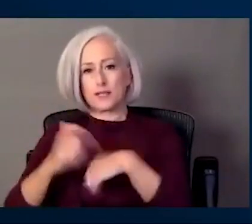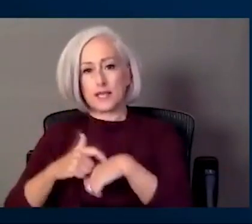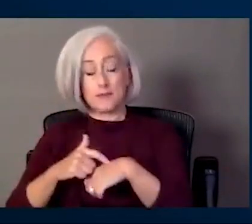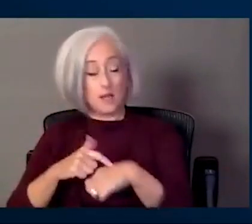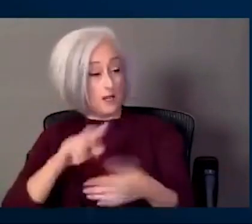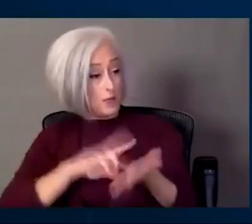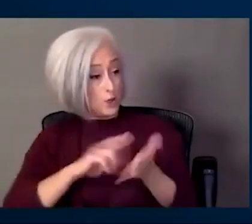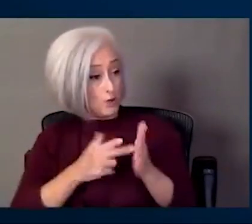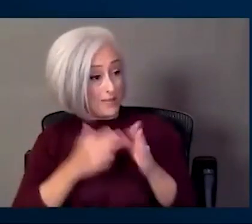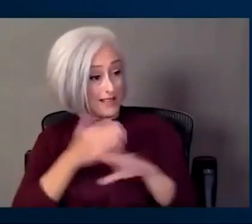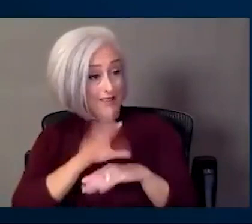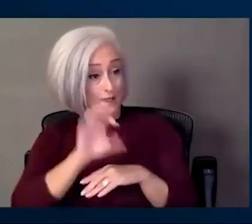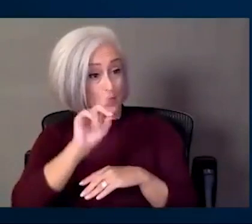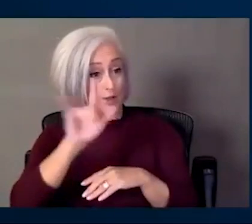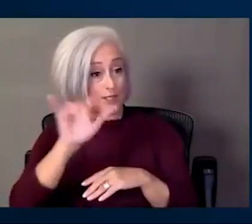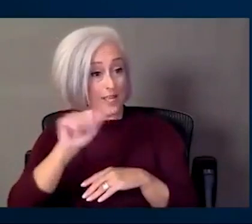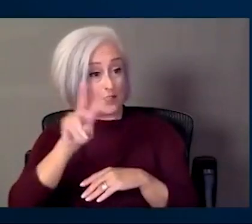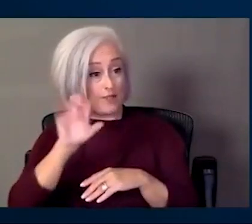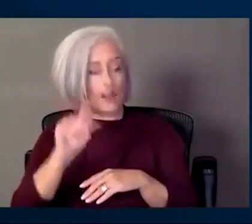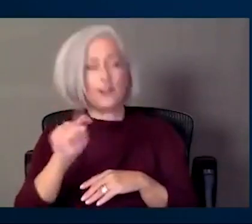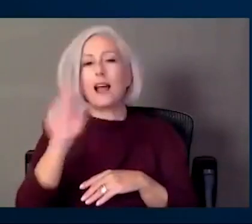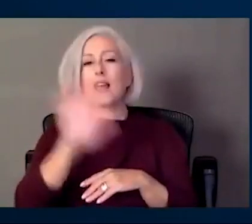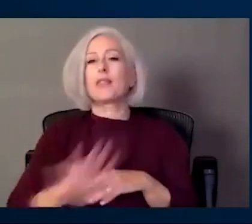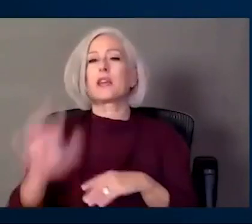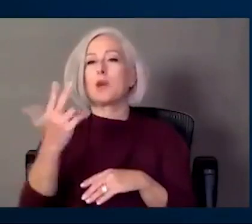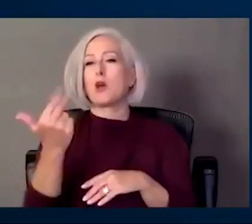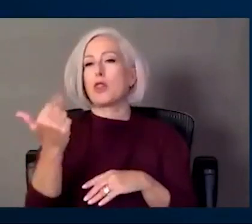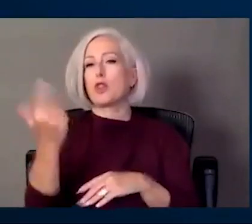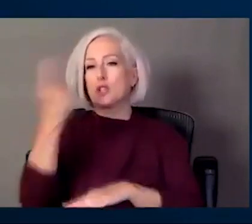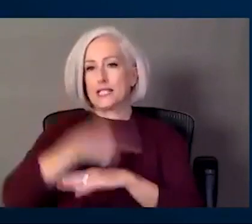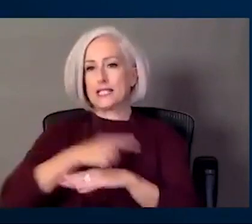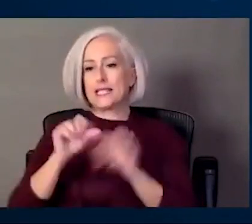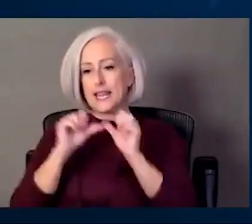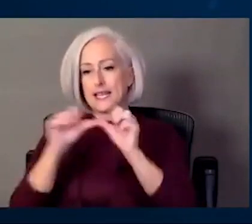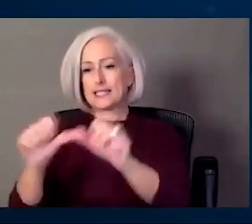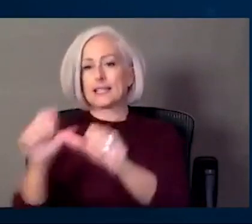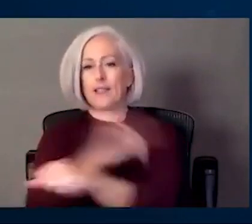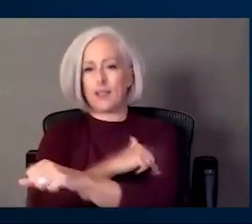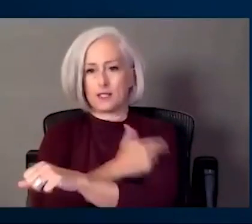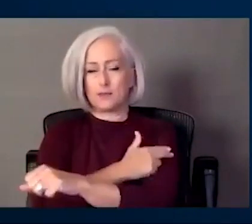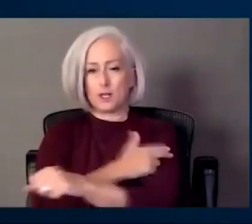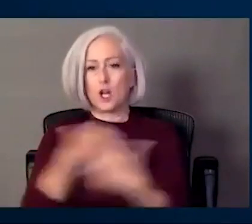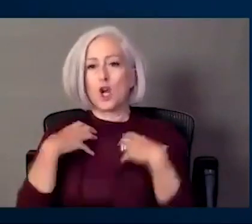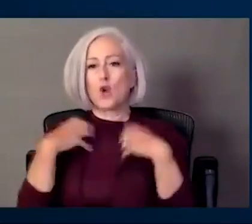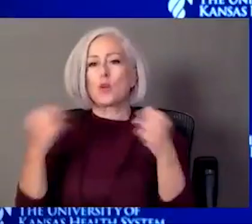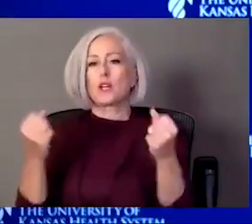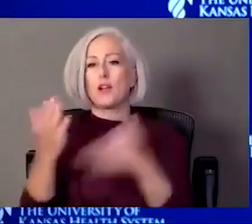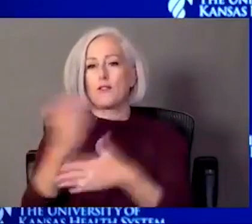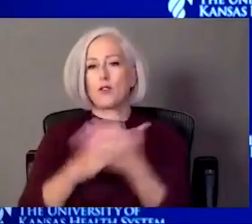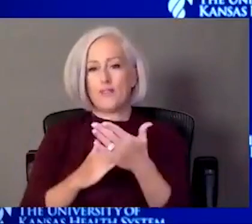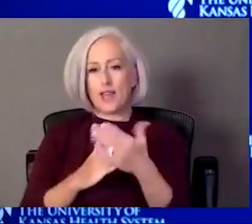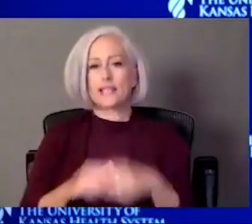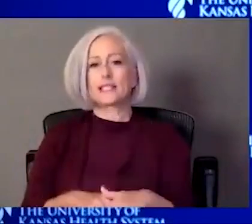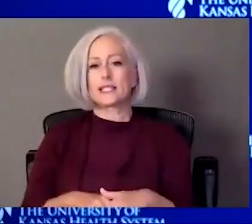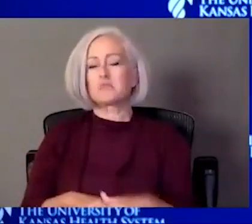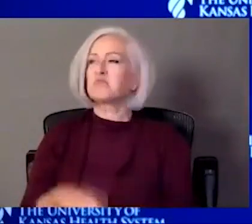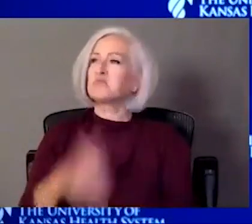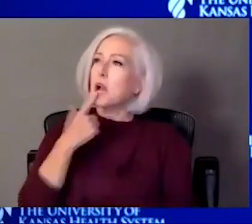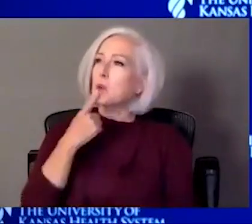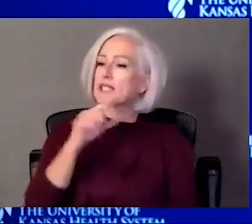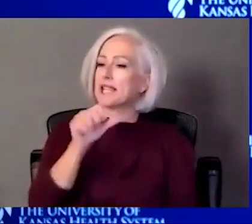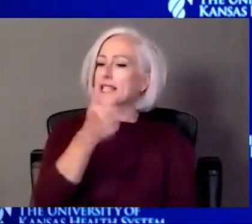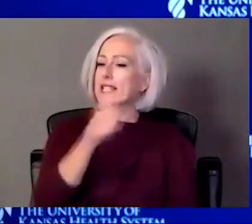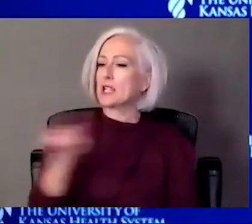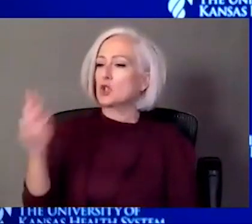Yeah, I think we're running about 13 days still. Do you know for I was sure? going to say, I believe that's about right. Anywhere from 10 to 14 days. Yeah, I don't I think think we it's